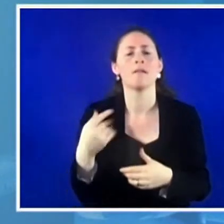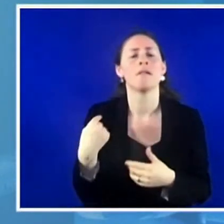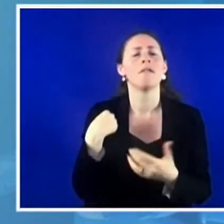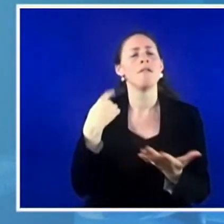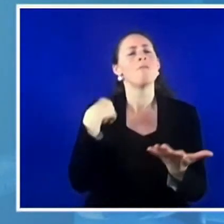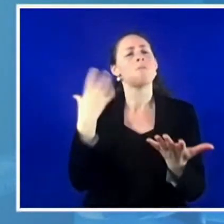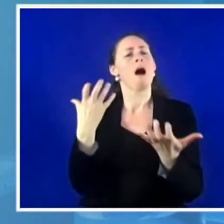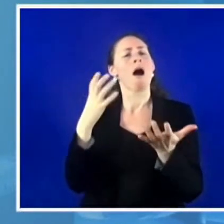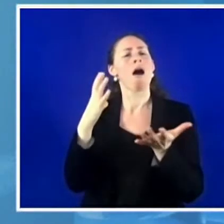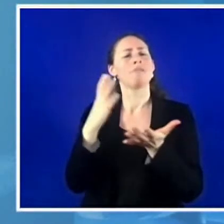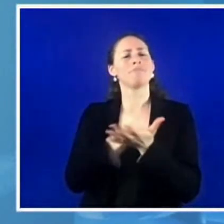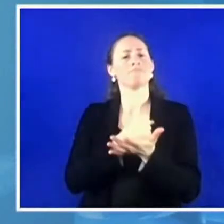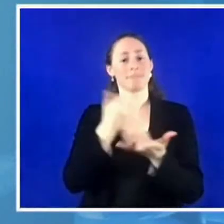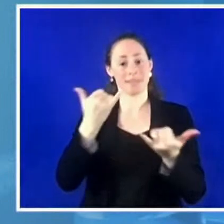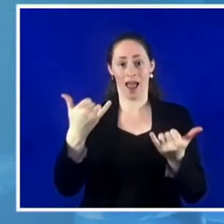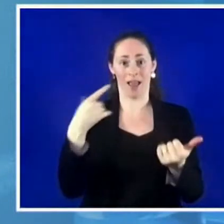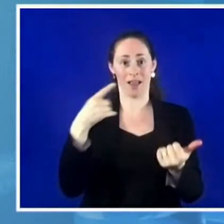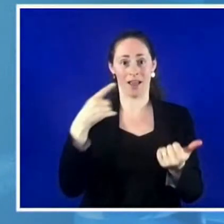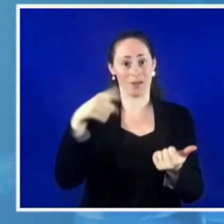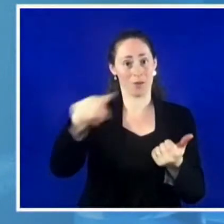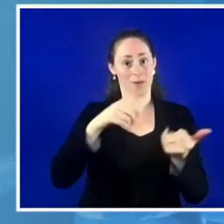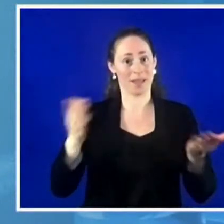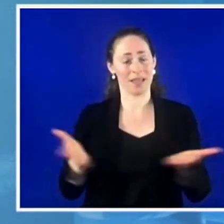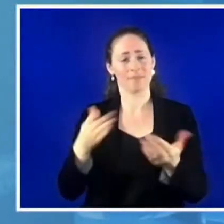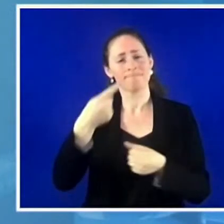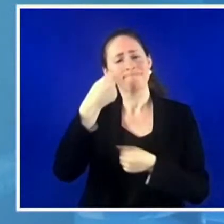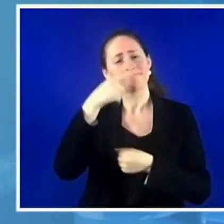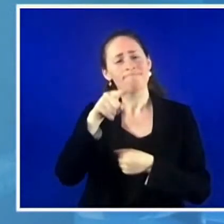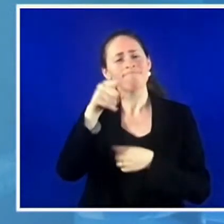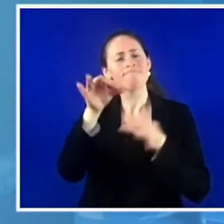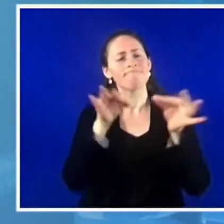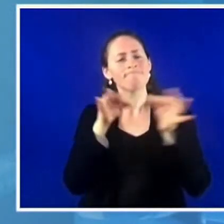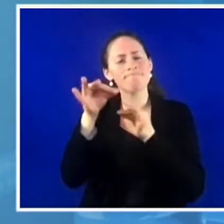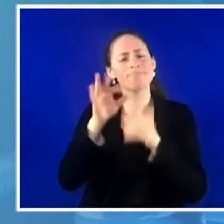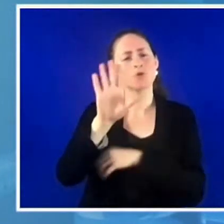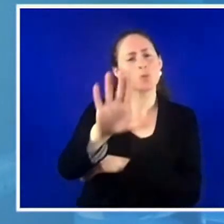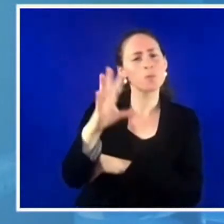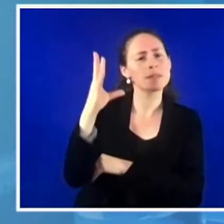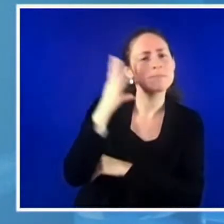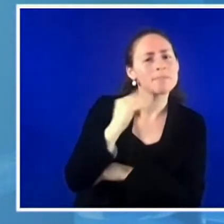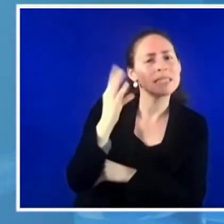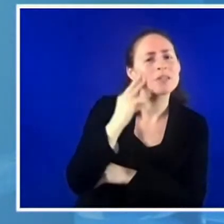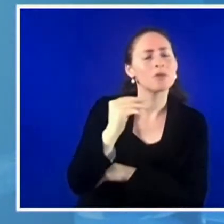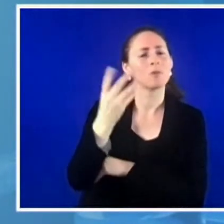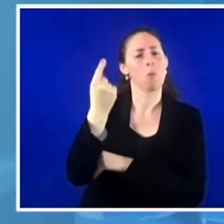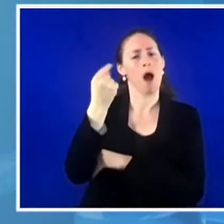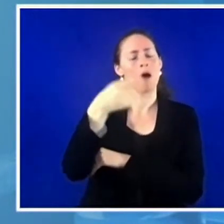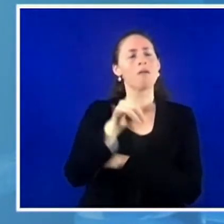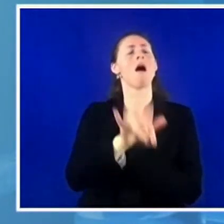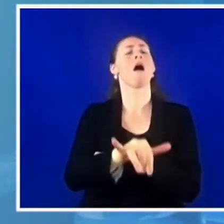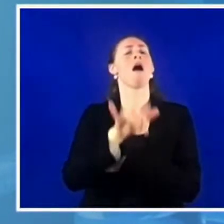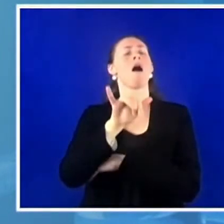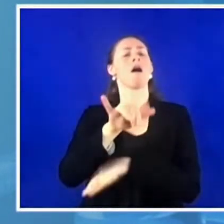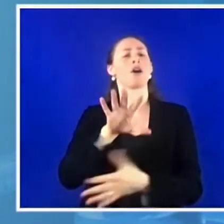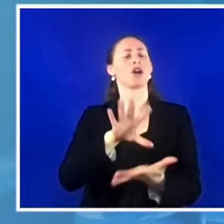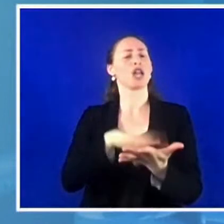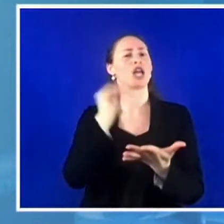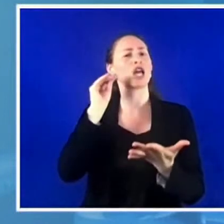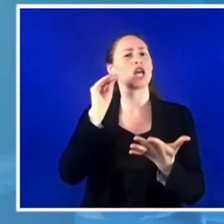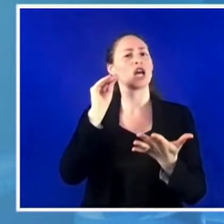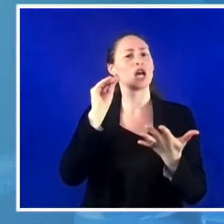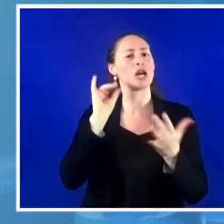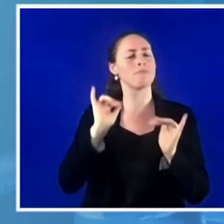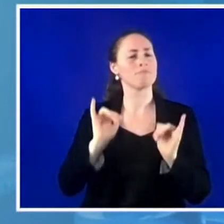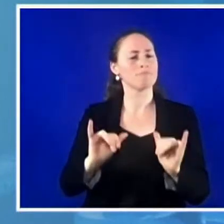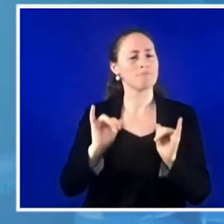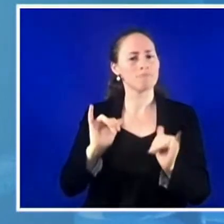own experience. And Dr. Khan, I'm hoping you can talk to us a bit about your own conversations with patients, as well as